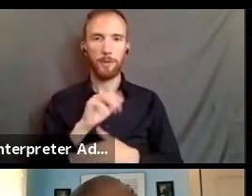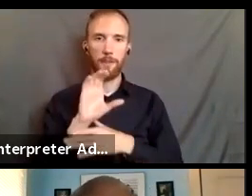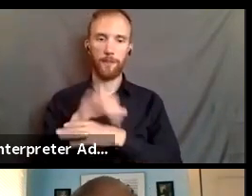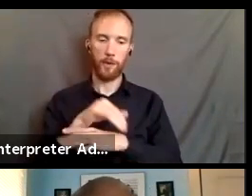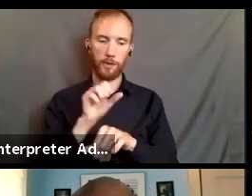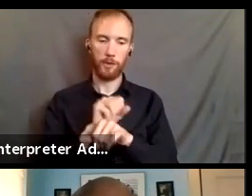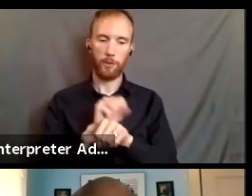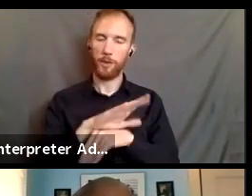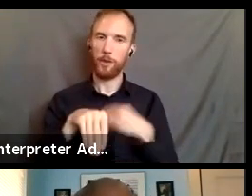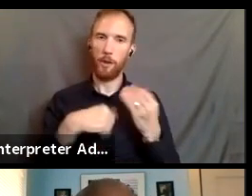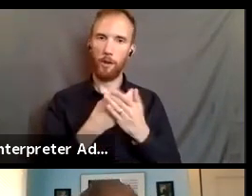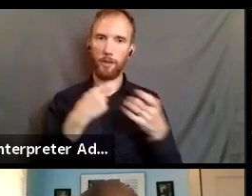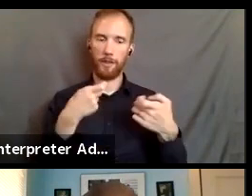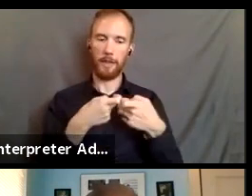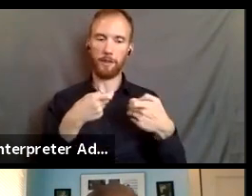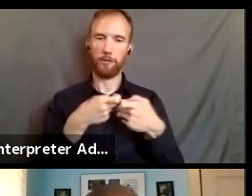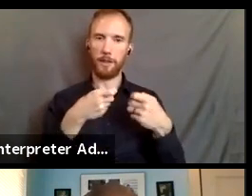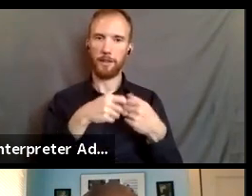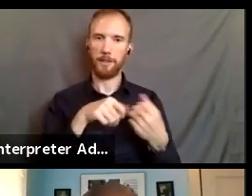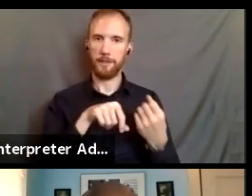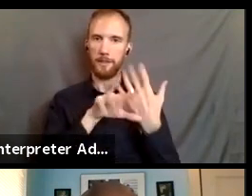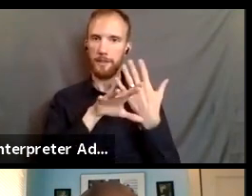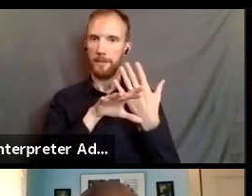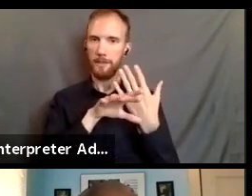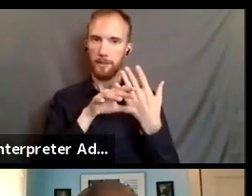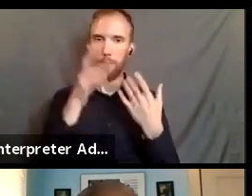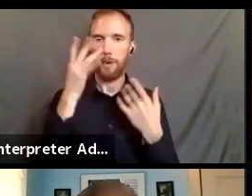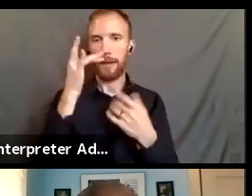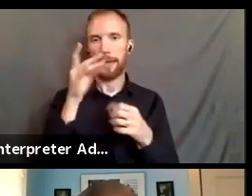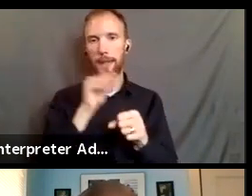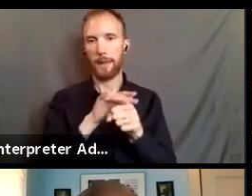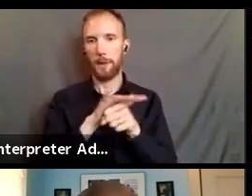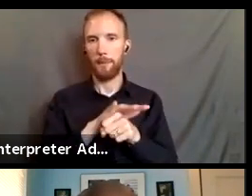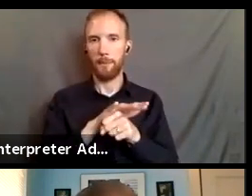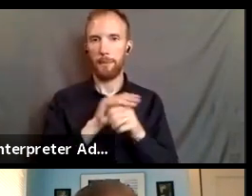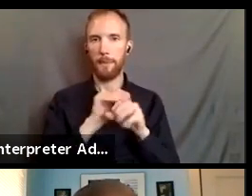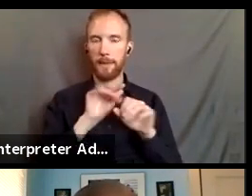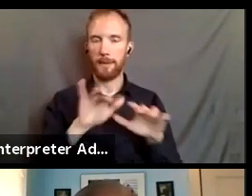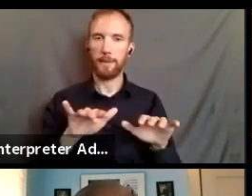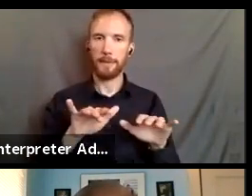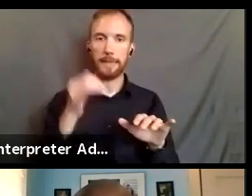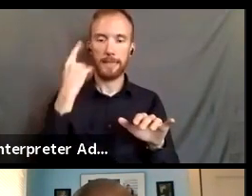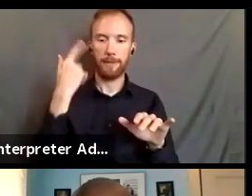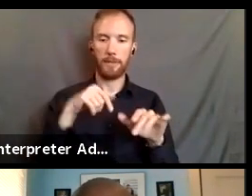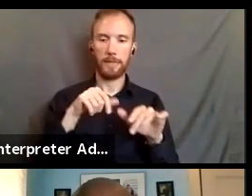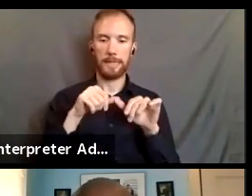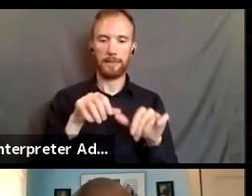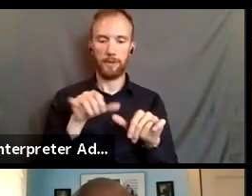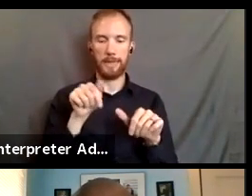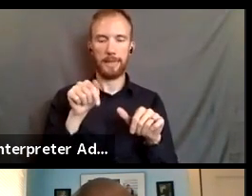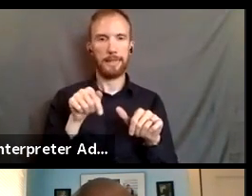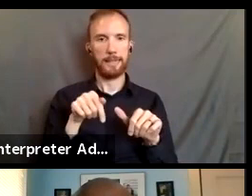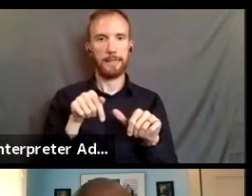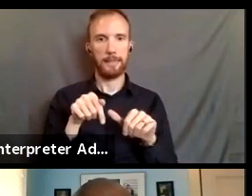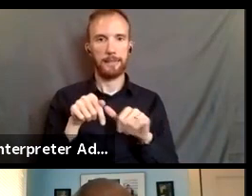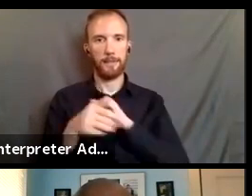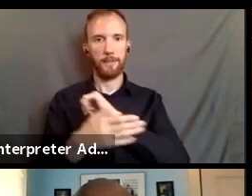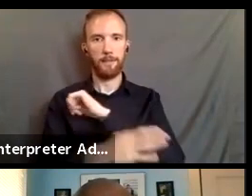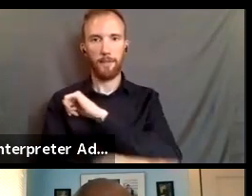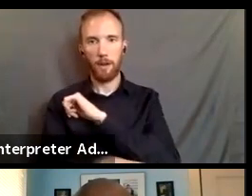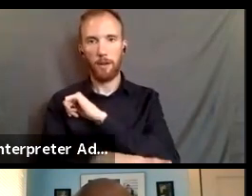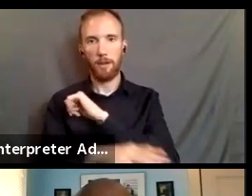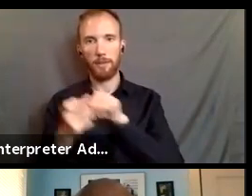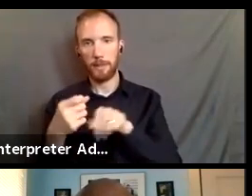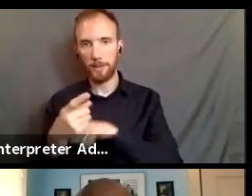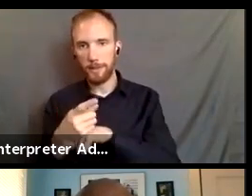that you know if we continue in this environment as we head into the fall or early next year we really need to get even more creative and figure